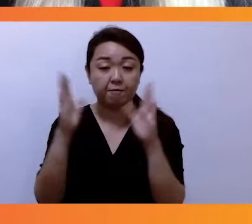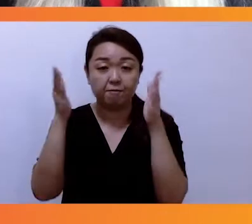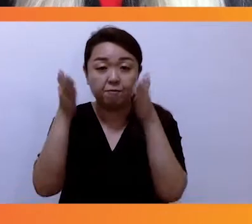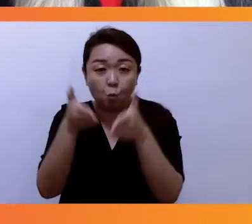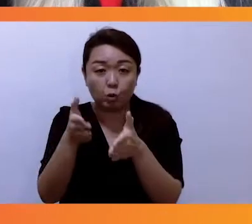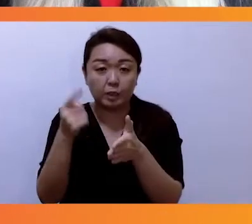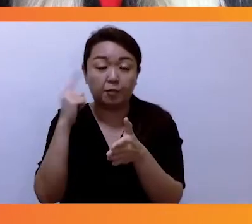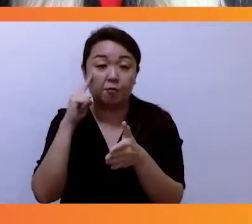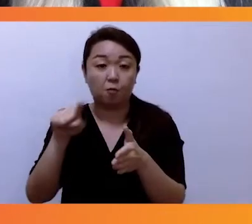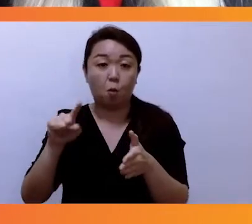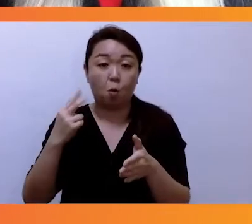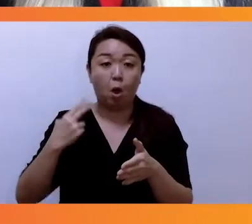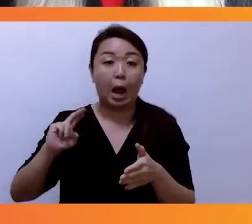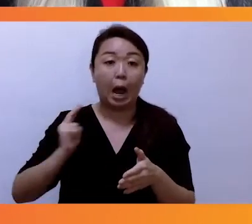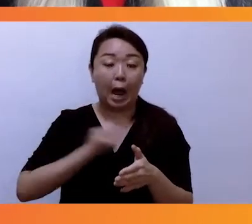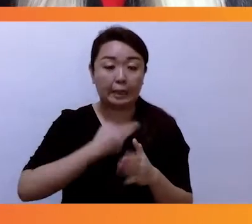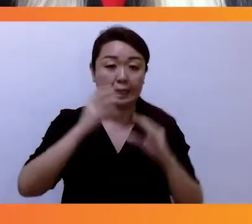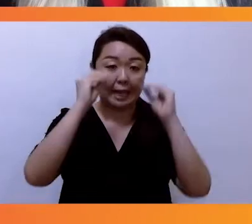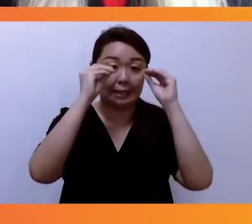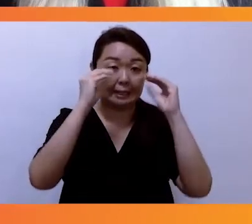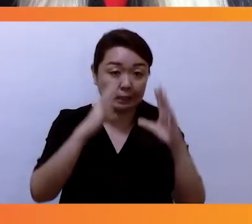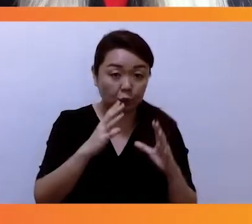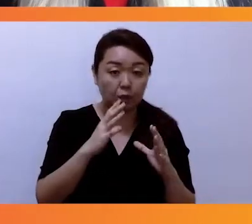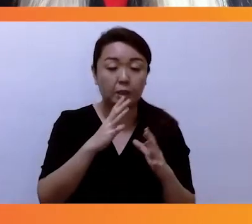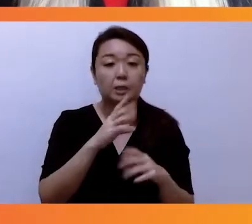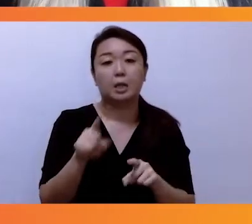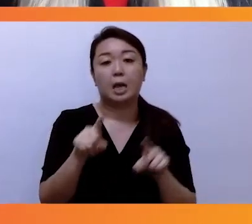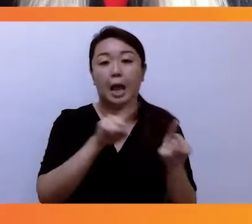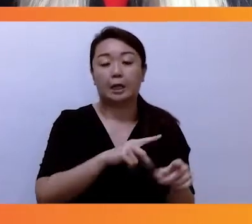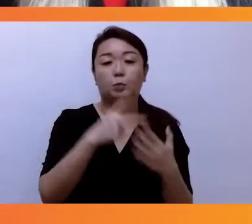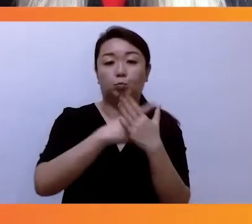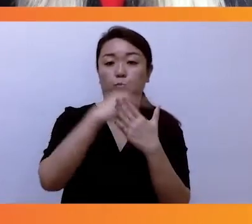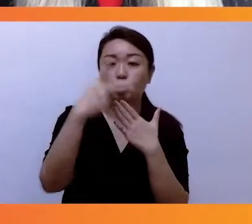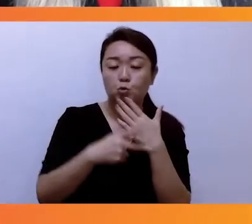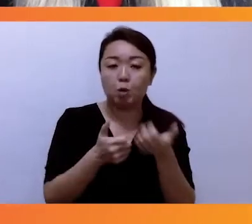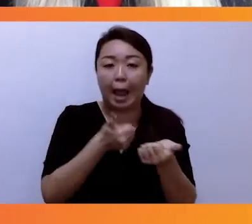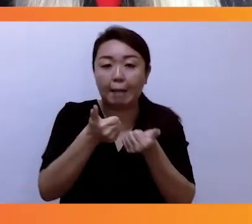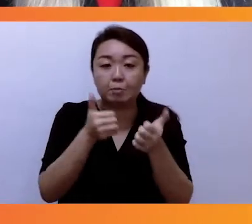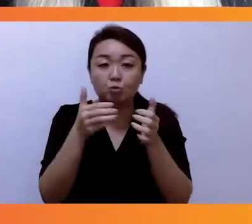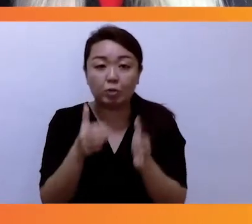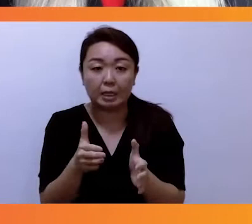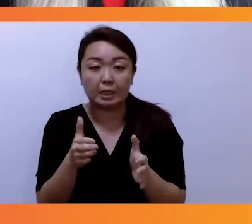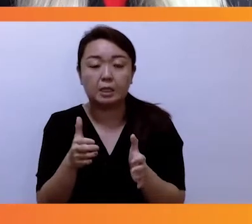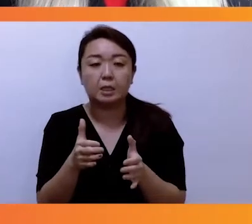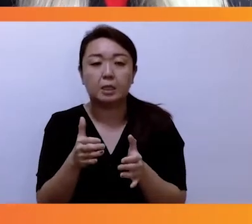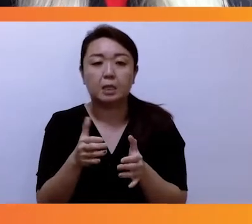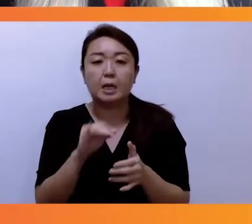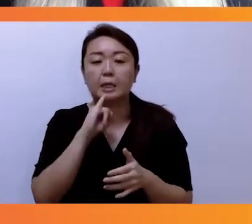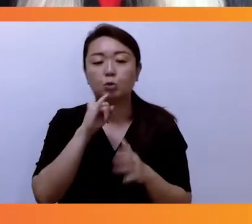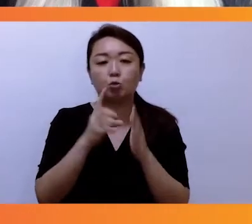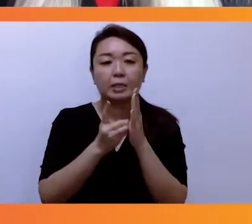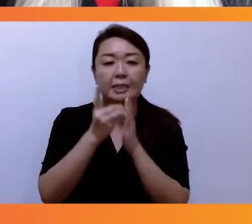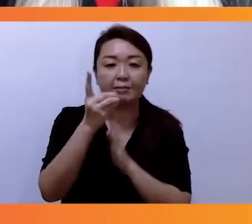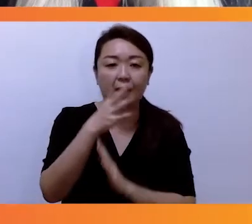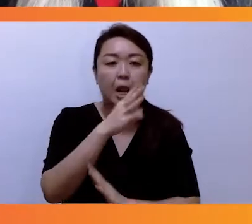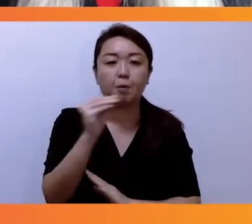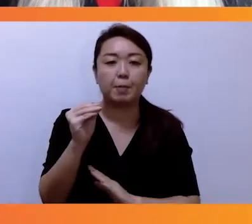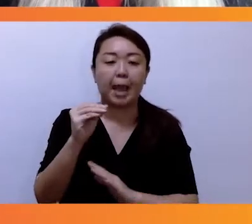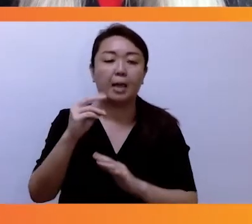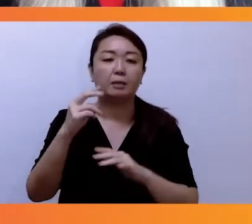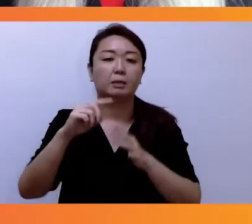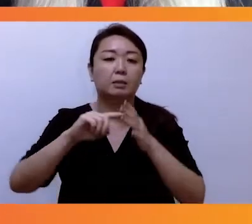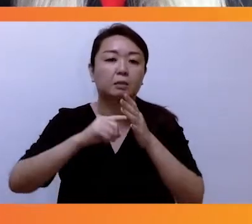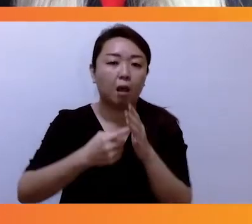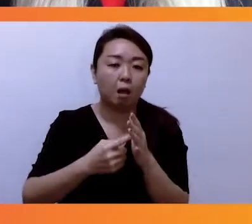for all of us as educators, as coaches, as program administrators, is to develop